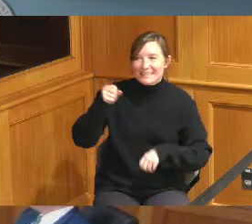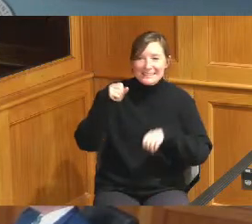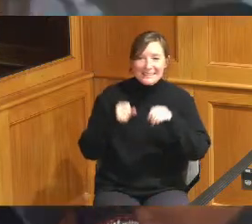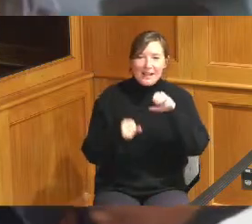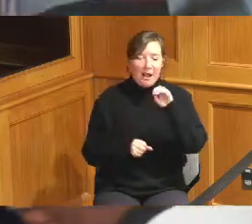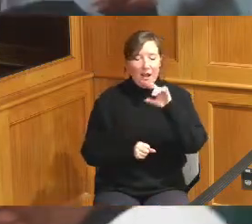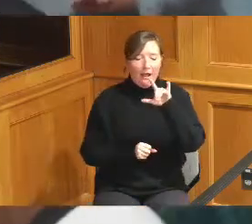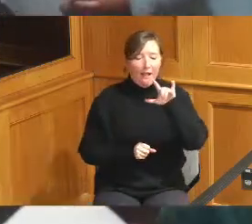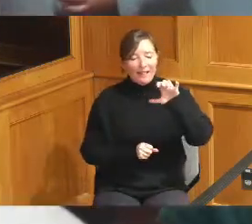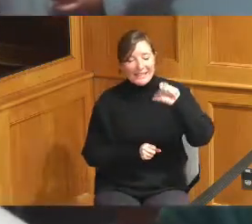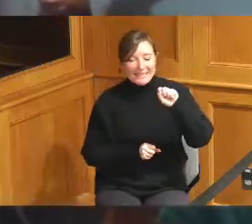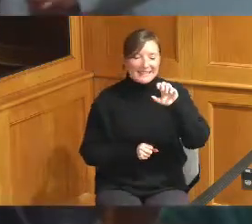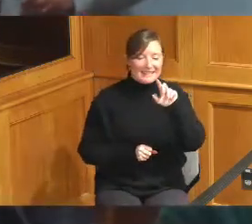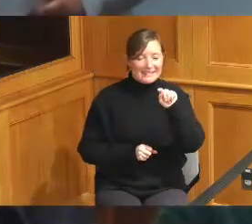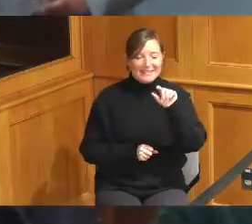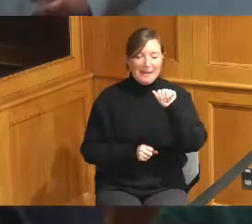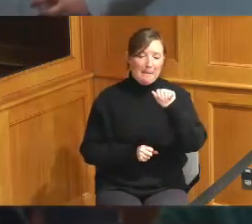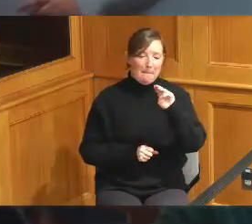Ollies.